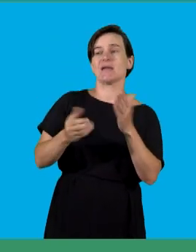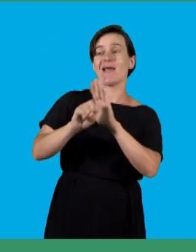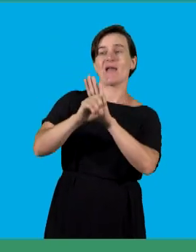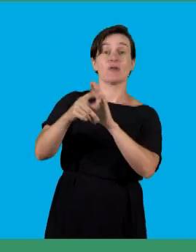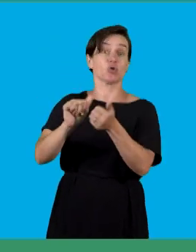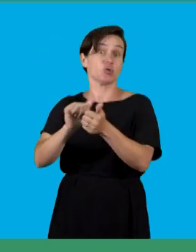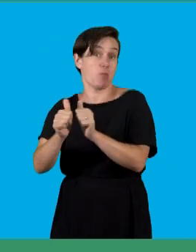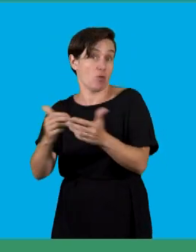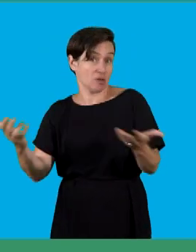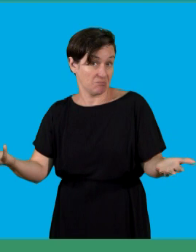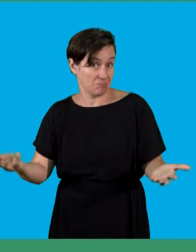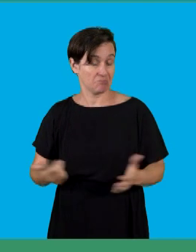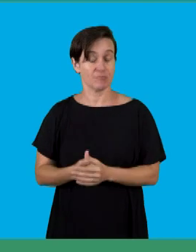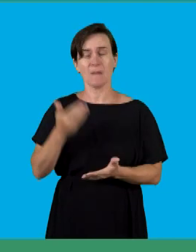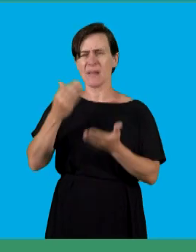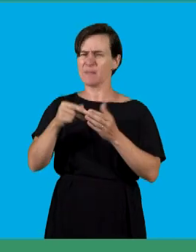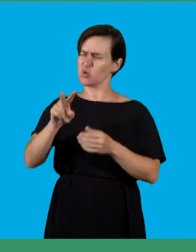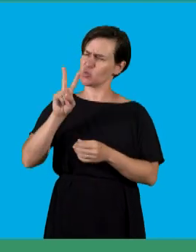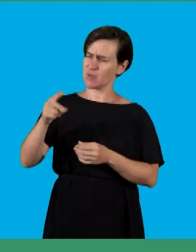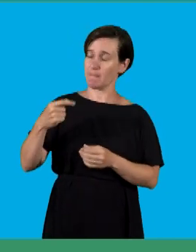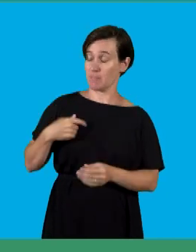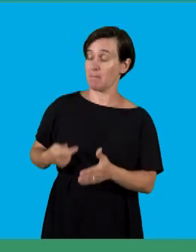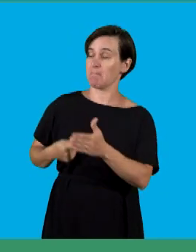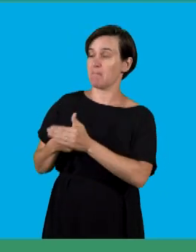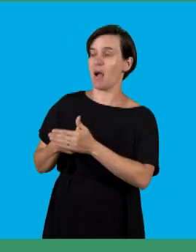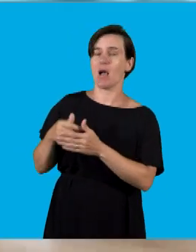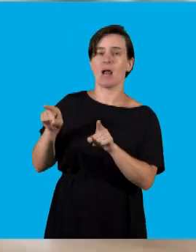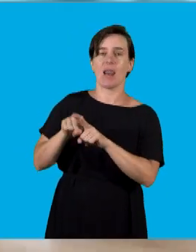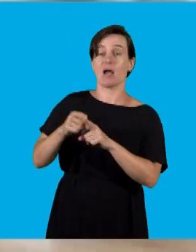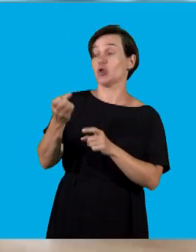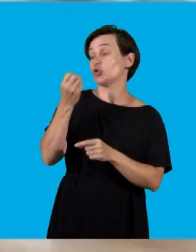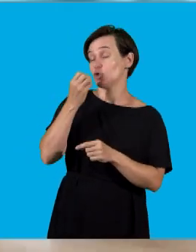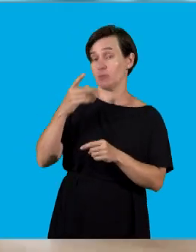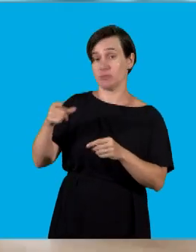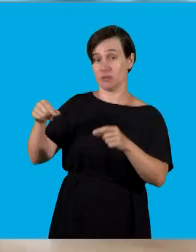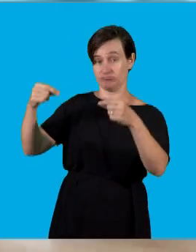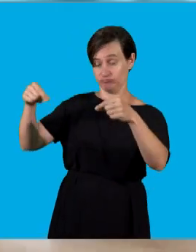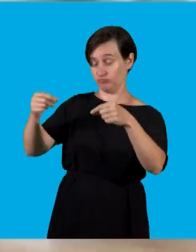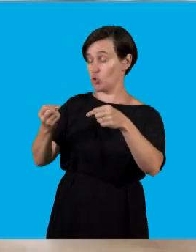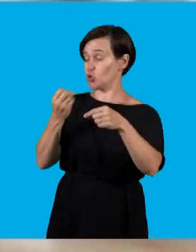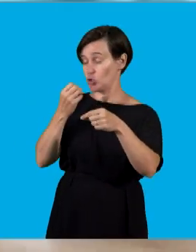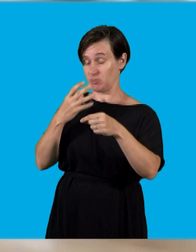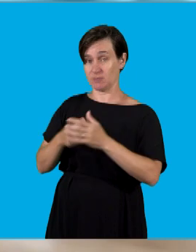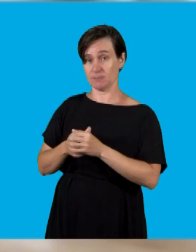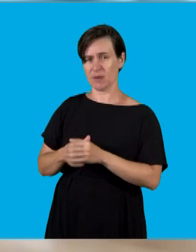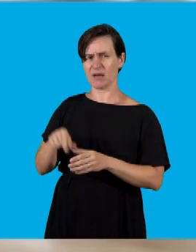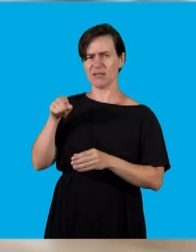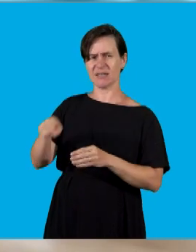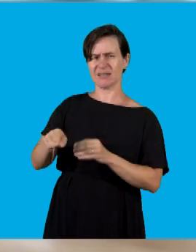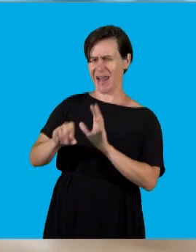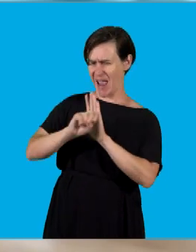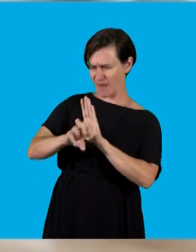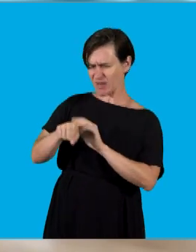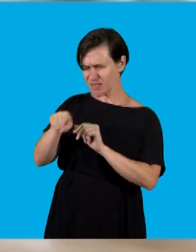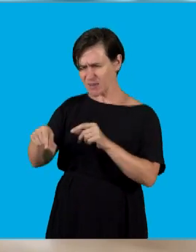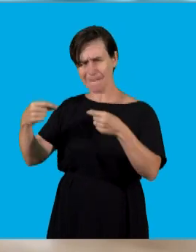you might have seen there are certain products that you buy, like packets of chips, where the advertising is